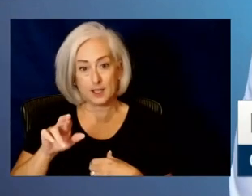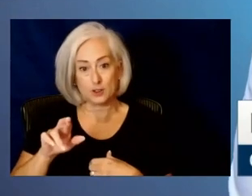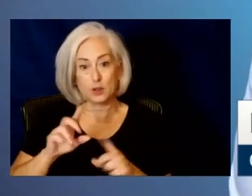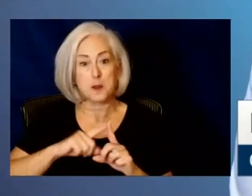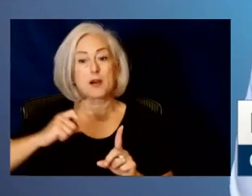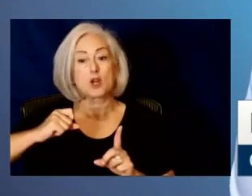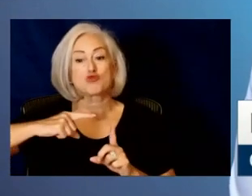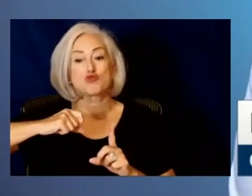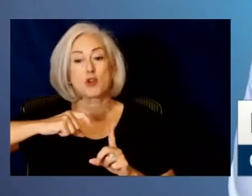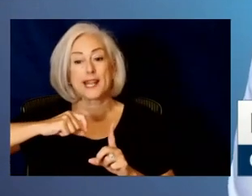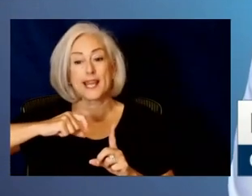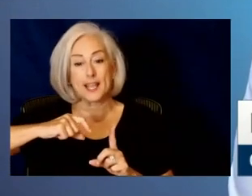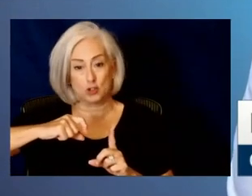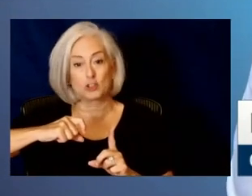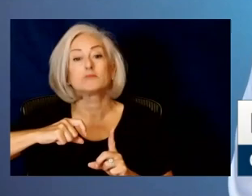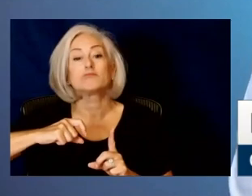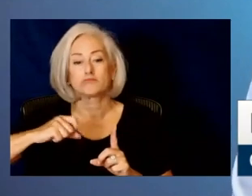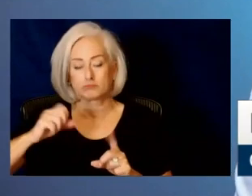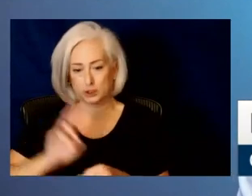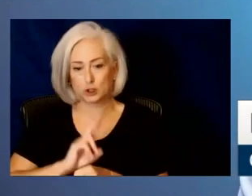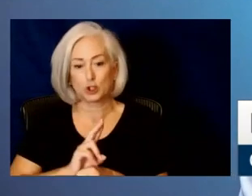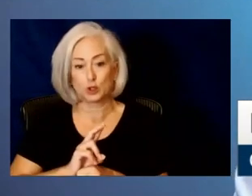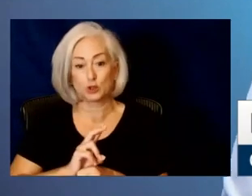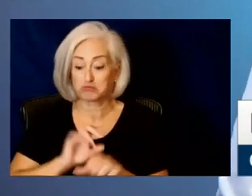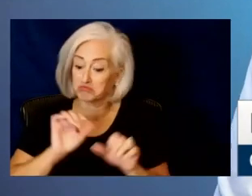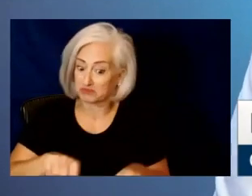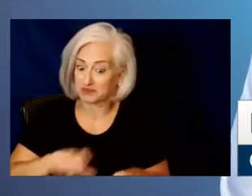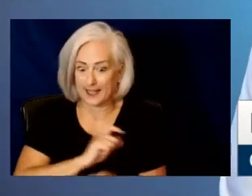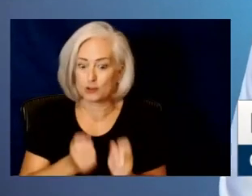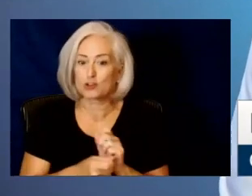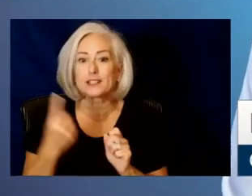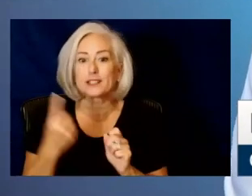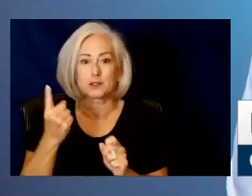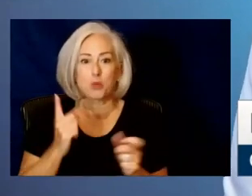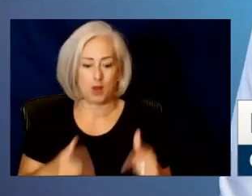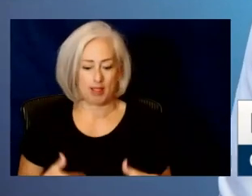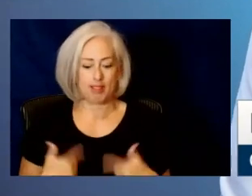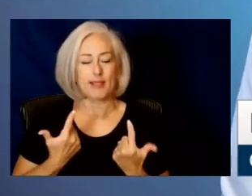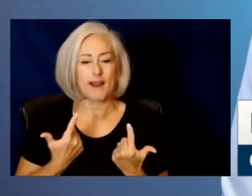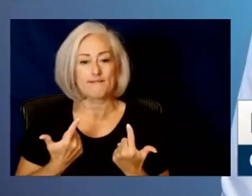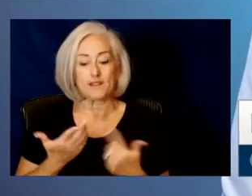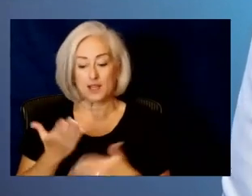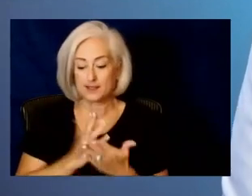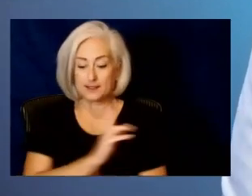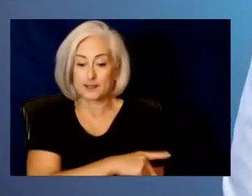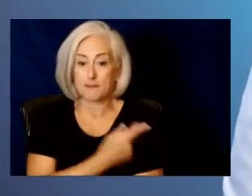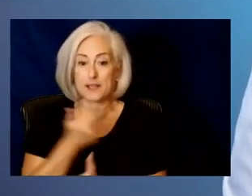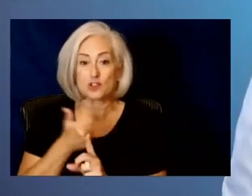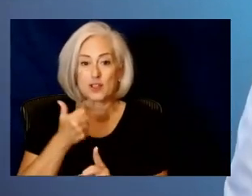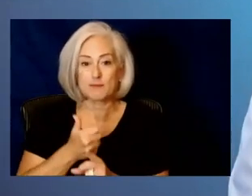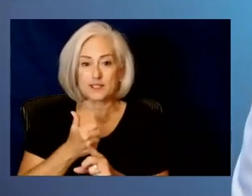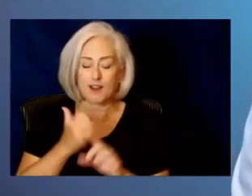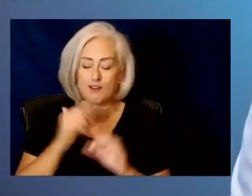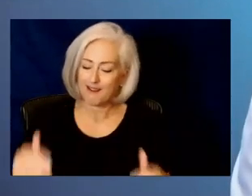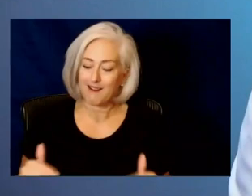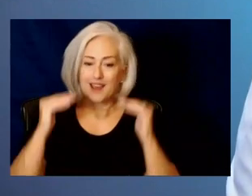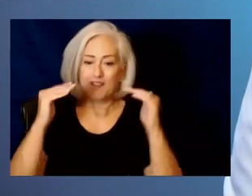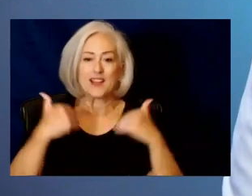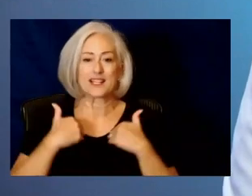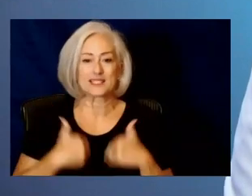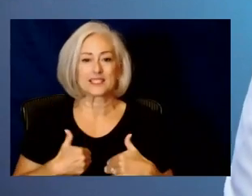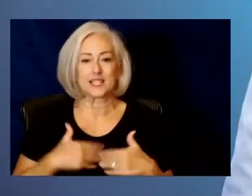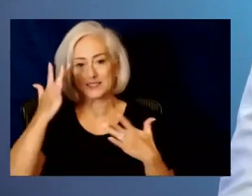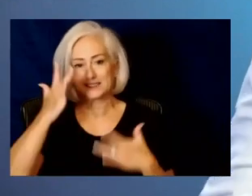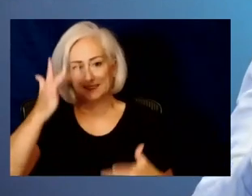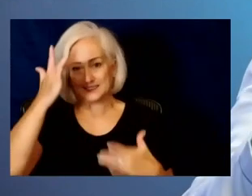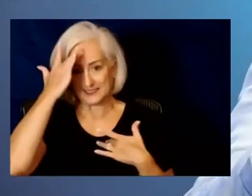a can be a life changer. I've had some patients, Steve, that have had pretty advanced lung disease, emphysema,